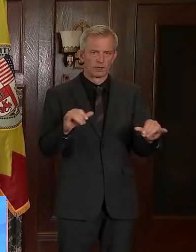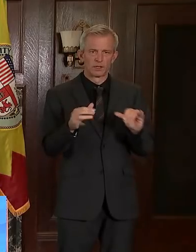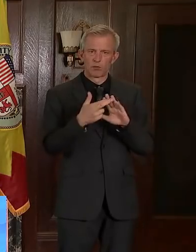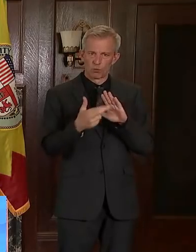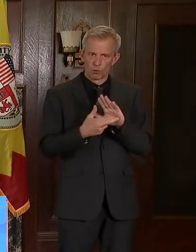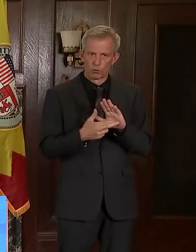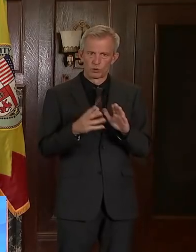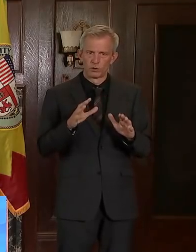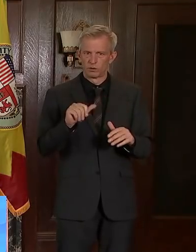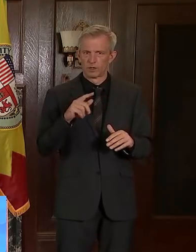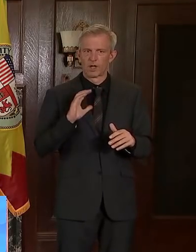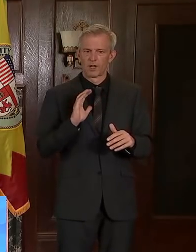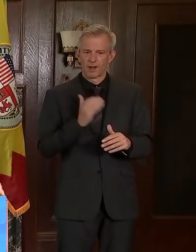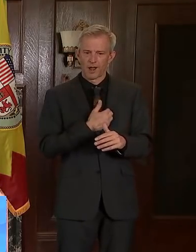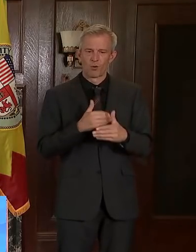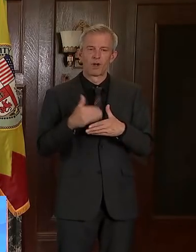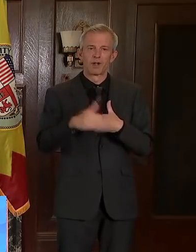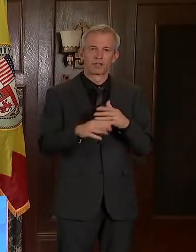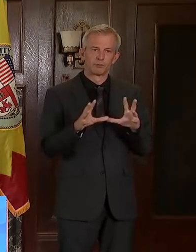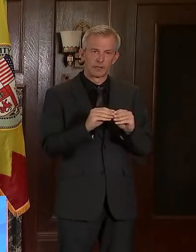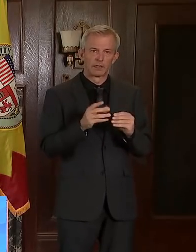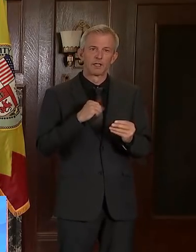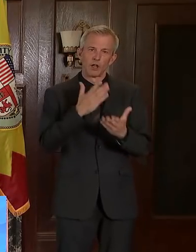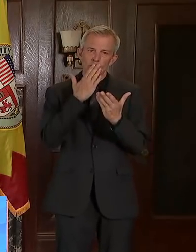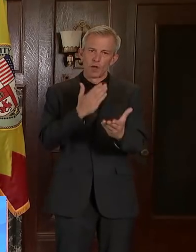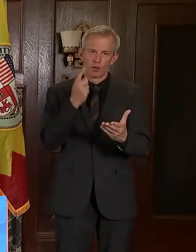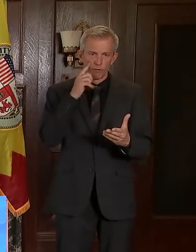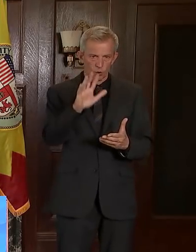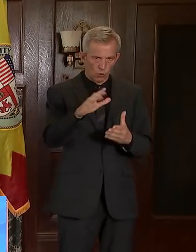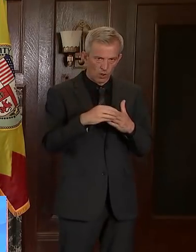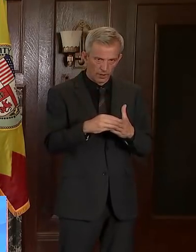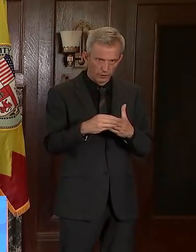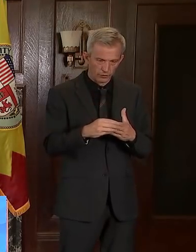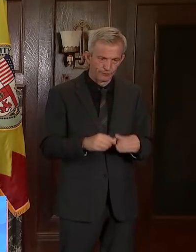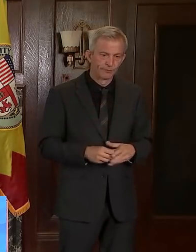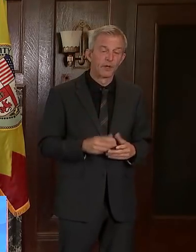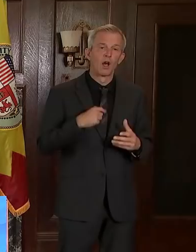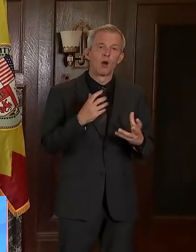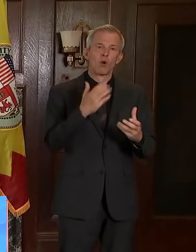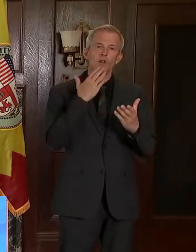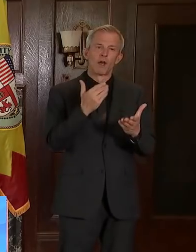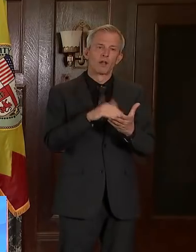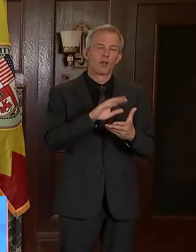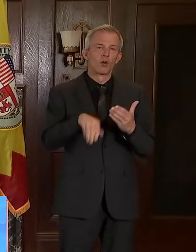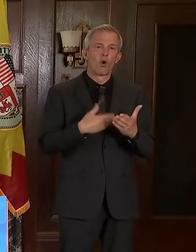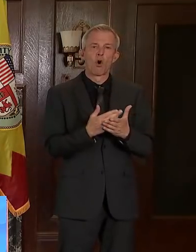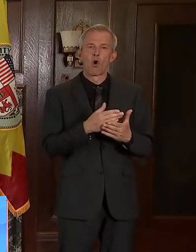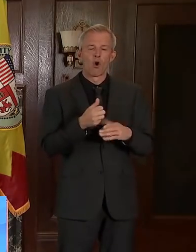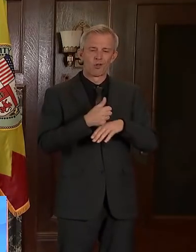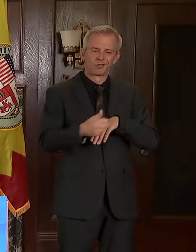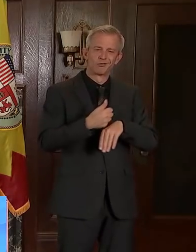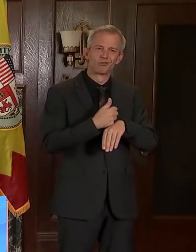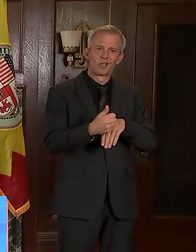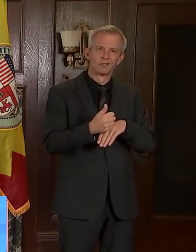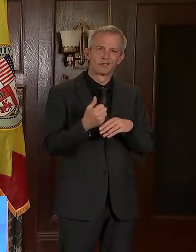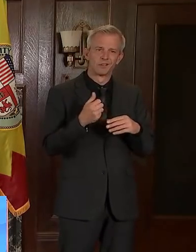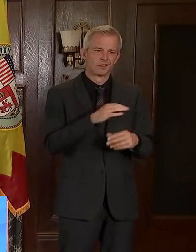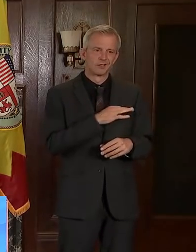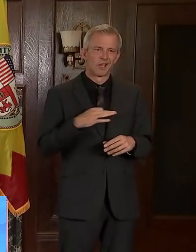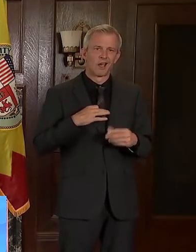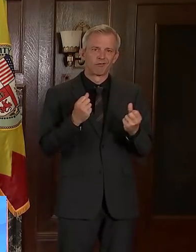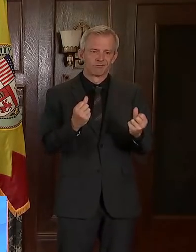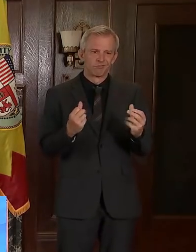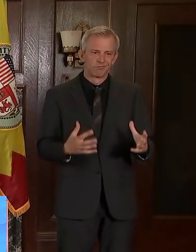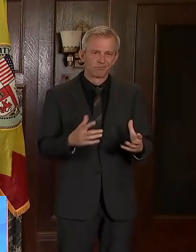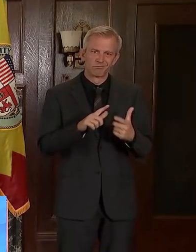meeting. And thank you for your leadership on that. And I want to thank again all of our transit staff who are doing such heroic work. We've